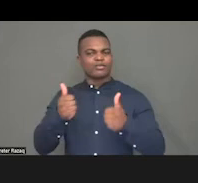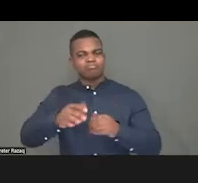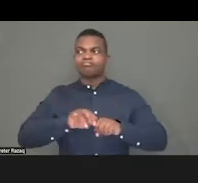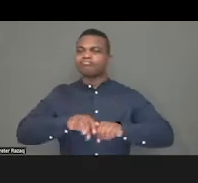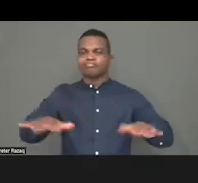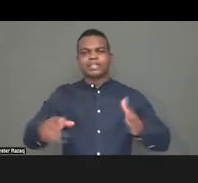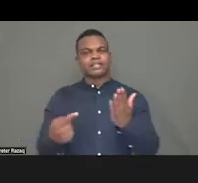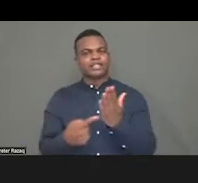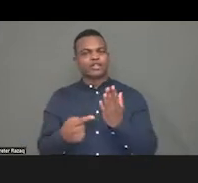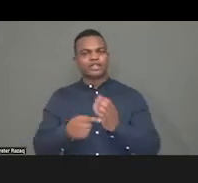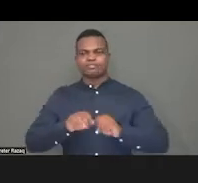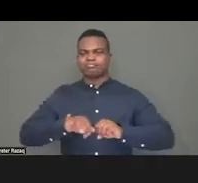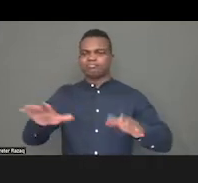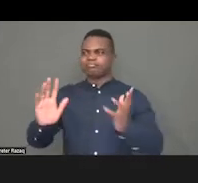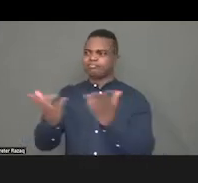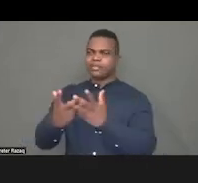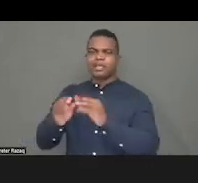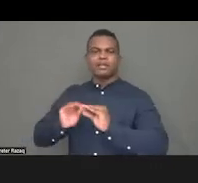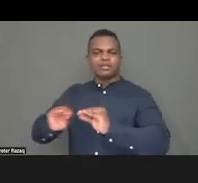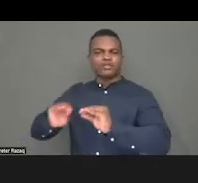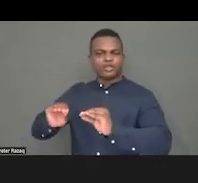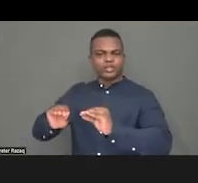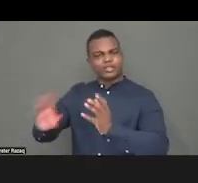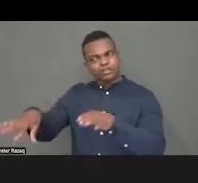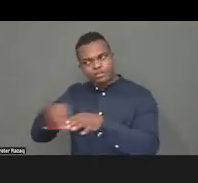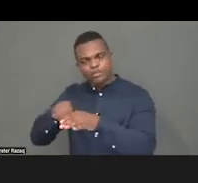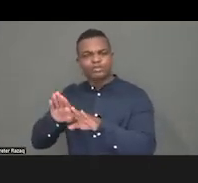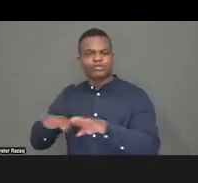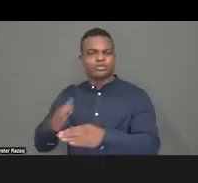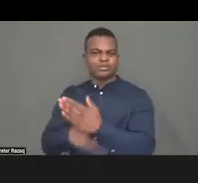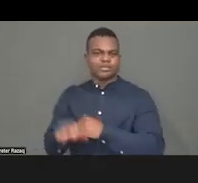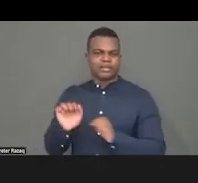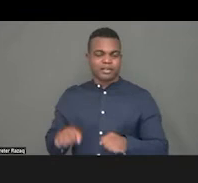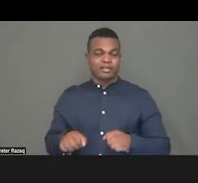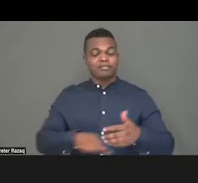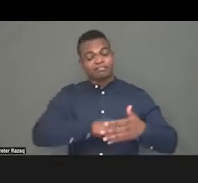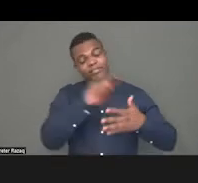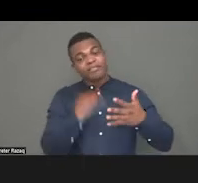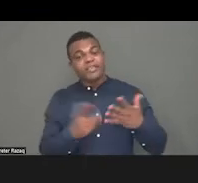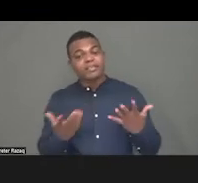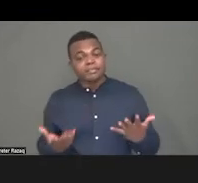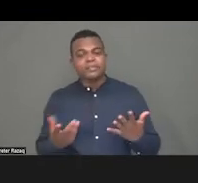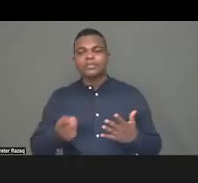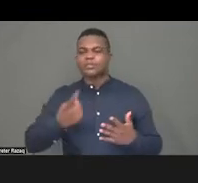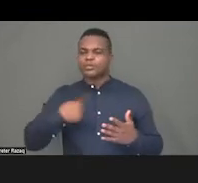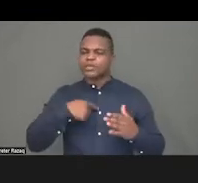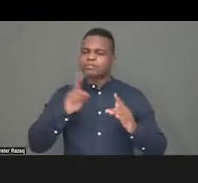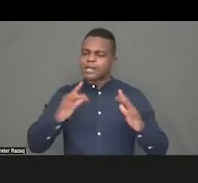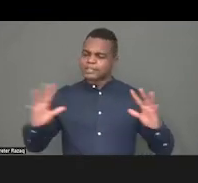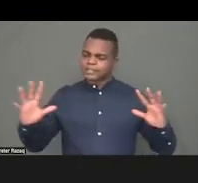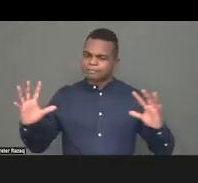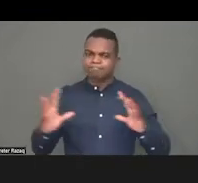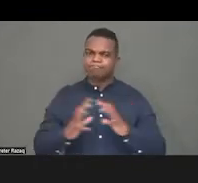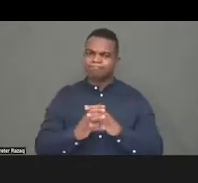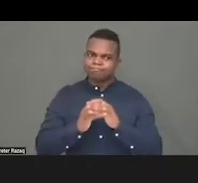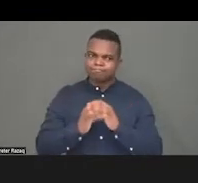to inform our policy making so that we can intervene early and map and monitor our progress. Thank you, and I look forward to